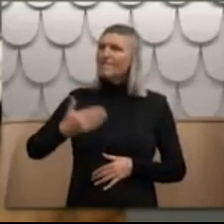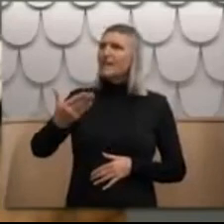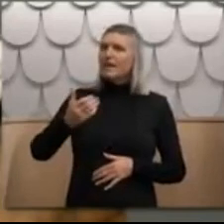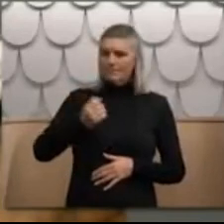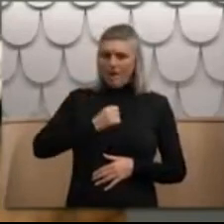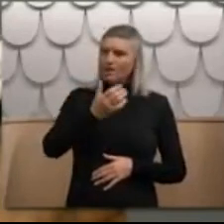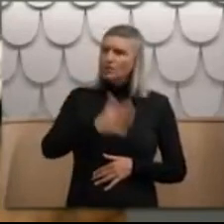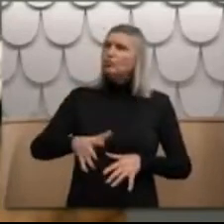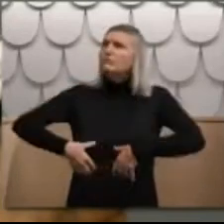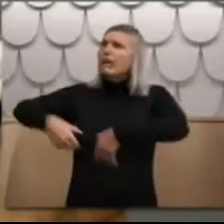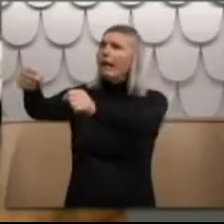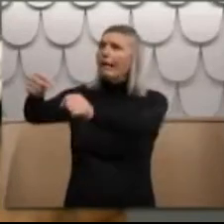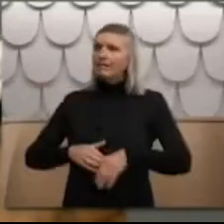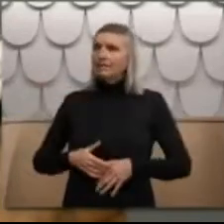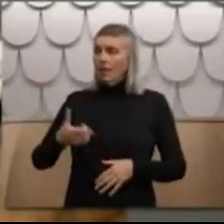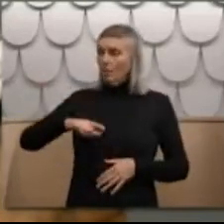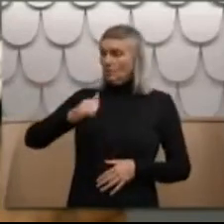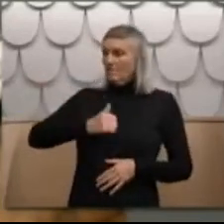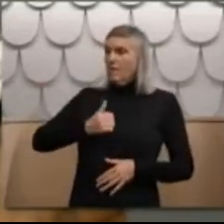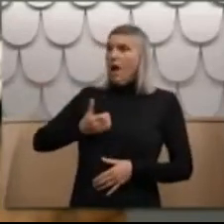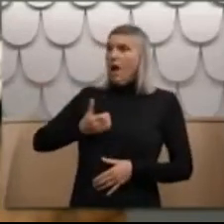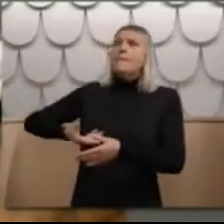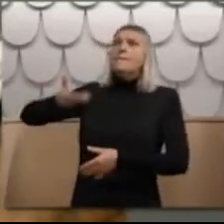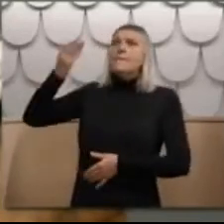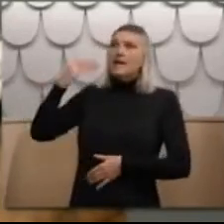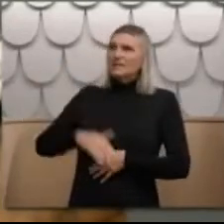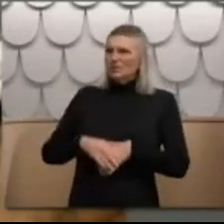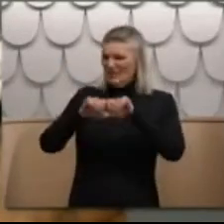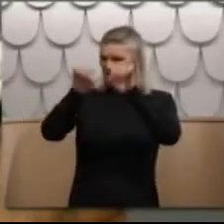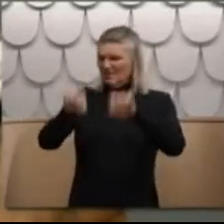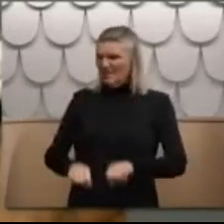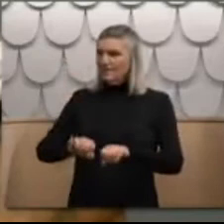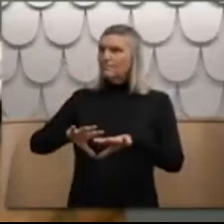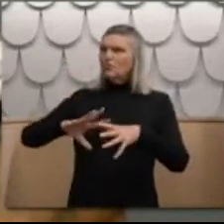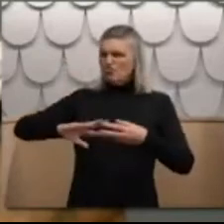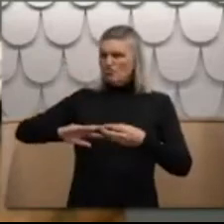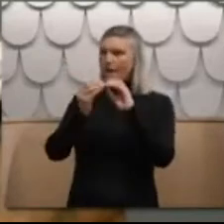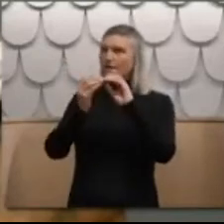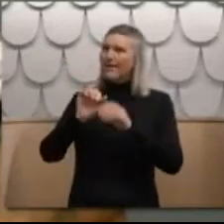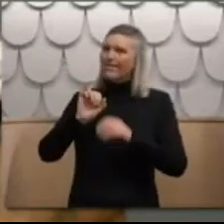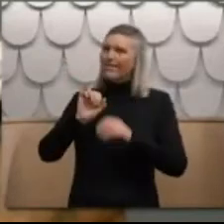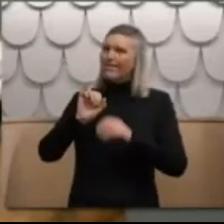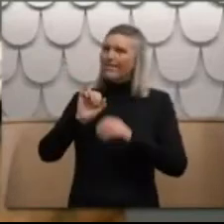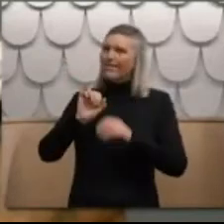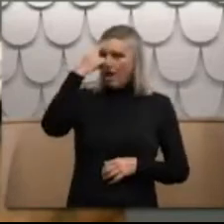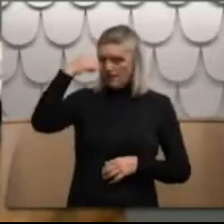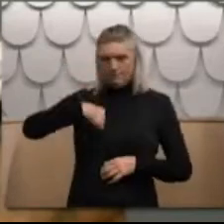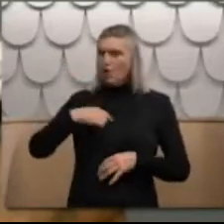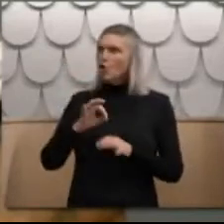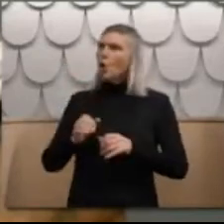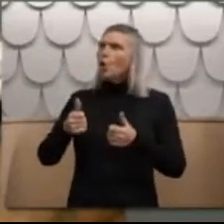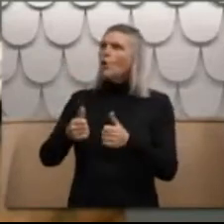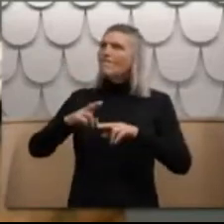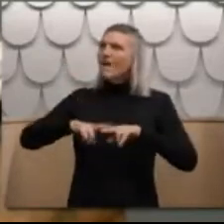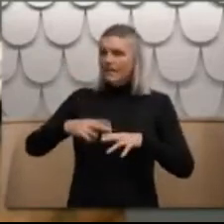Because of my past, which they themselves created, and their ideas that I wouldn't be a good father, they decided to